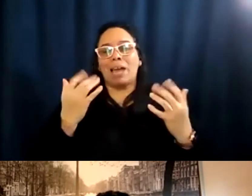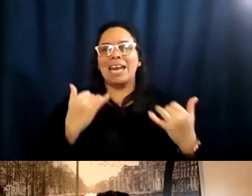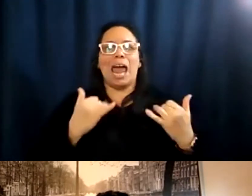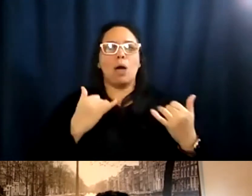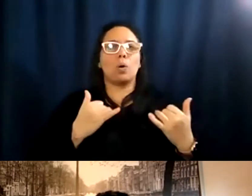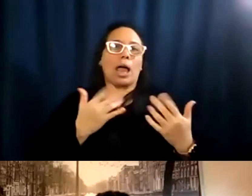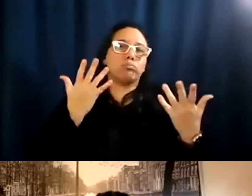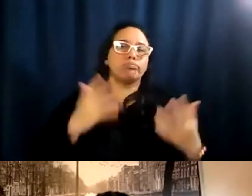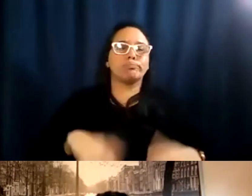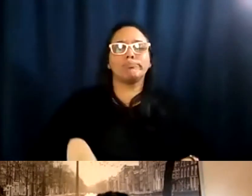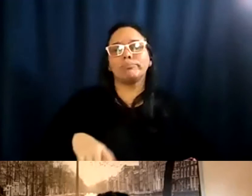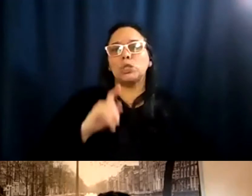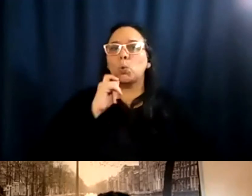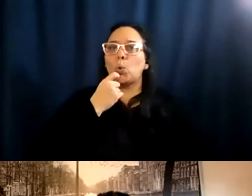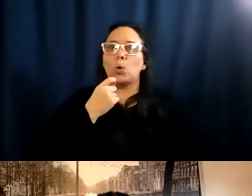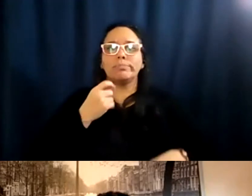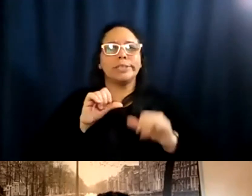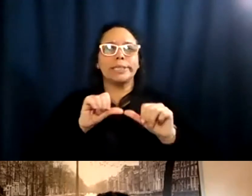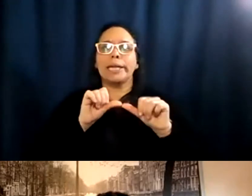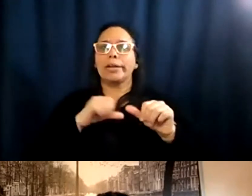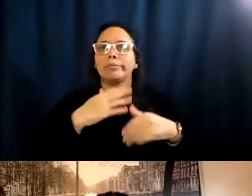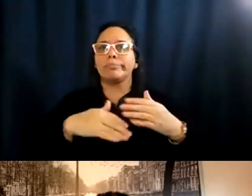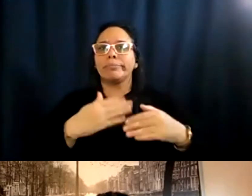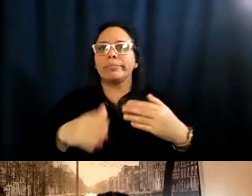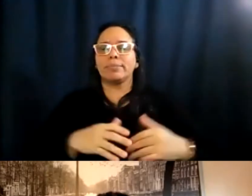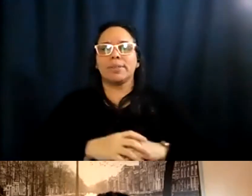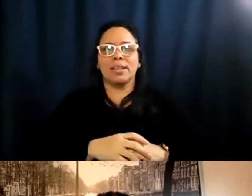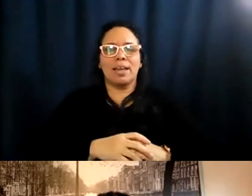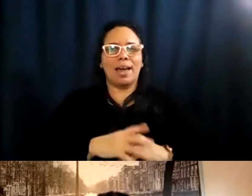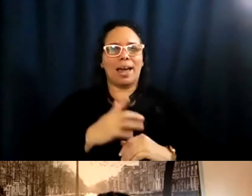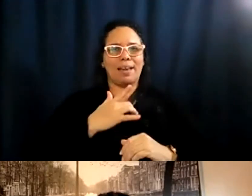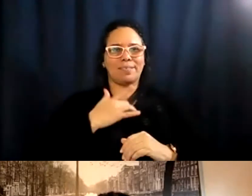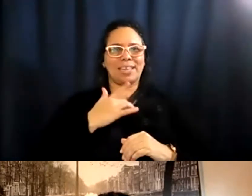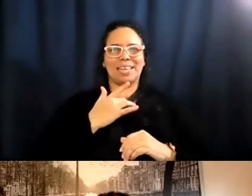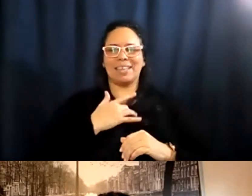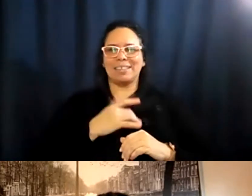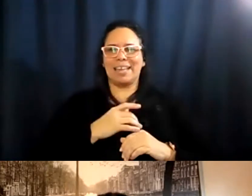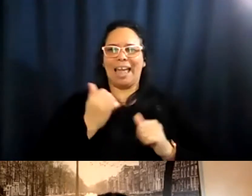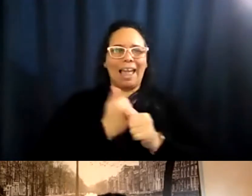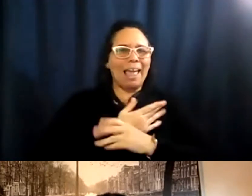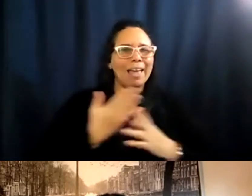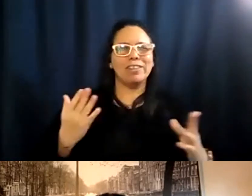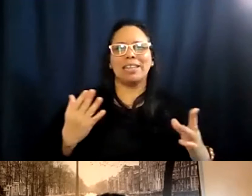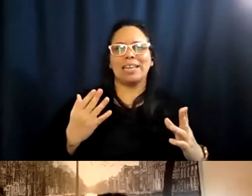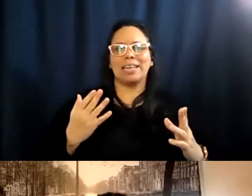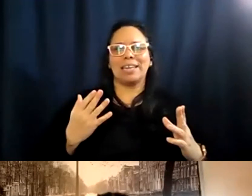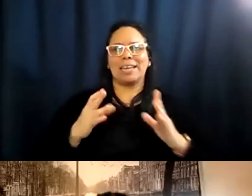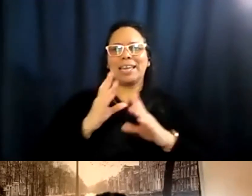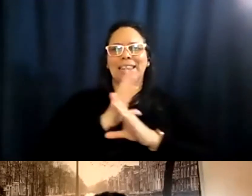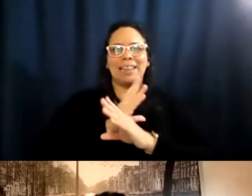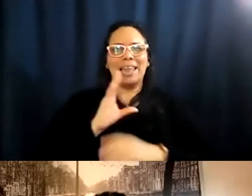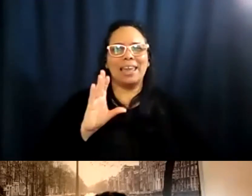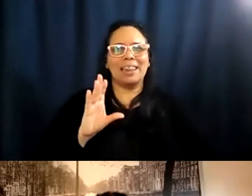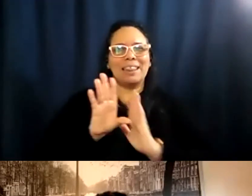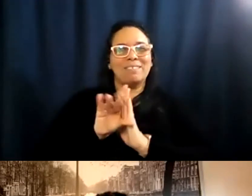police system. So I just feel like everything, literally everything she's saying is just really, really